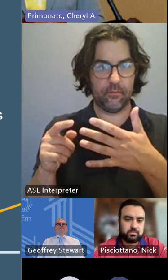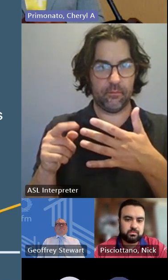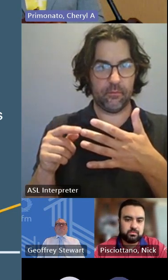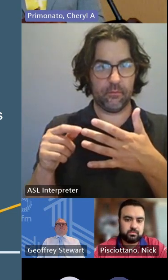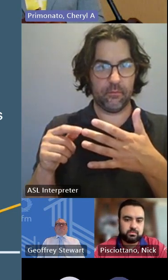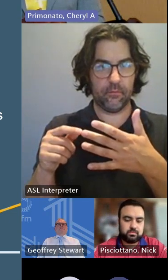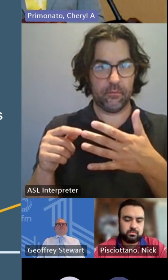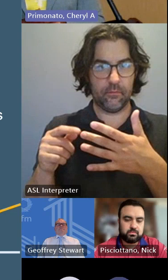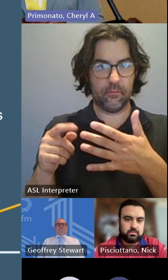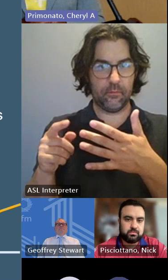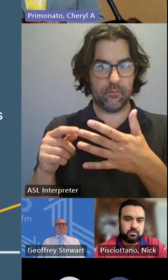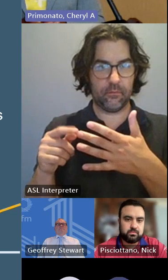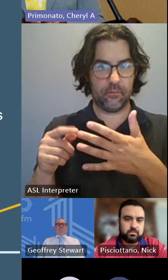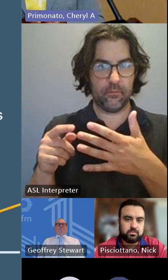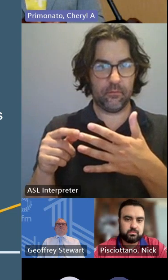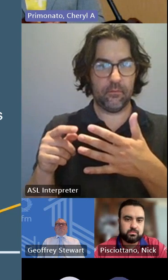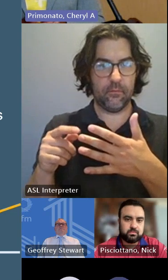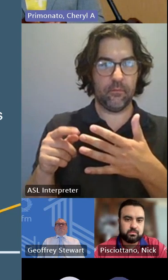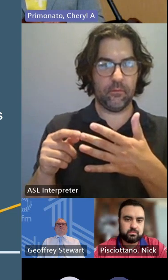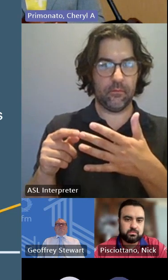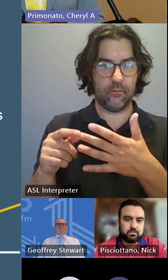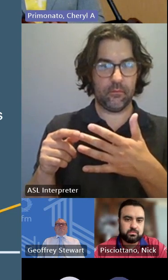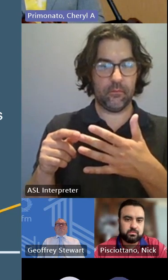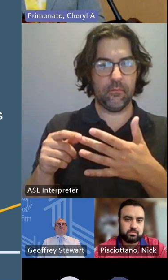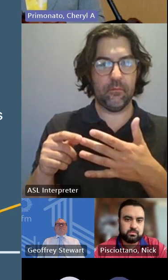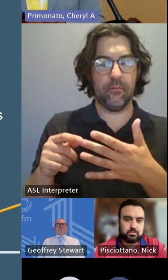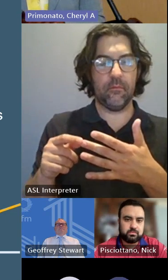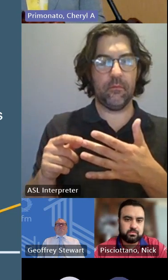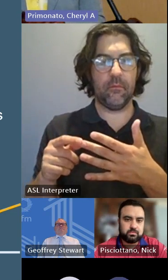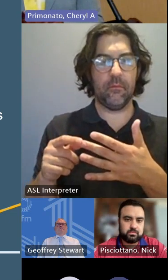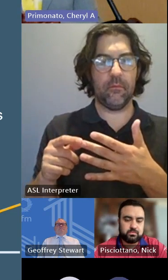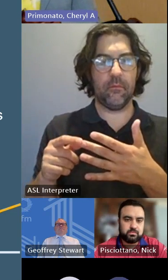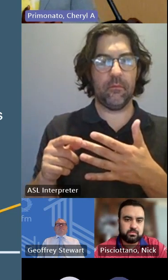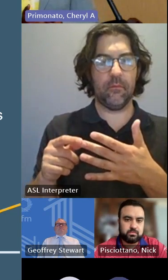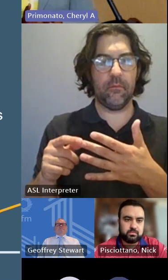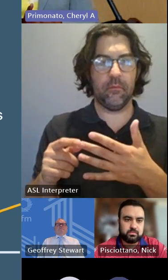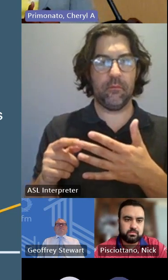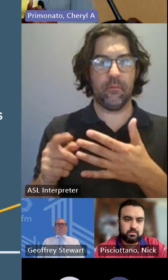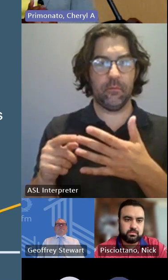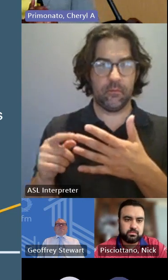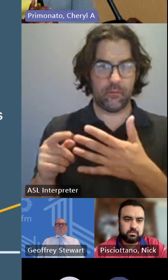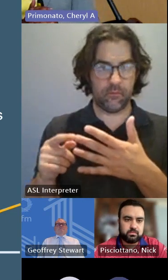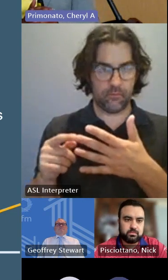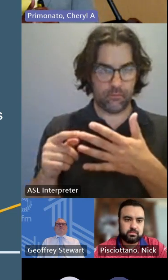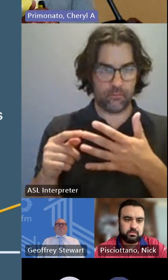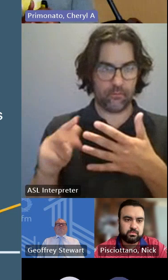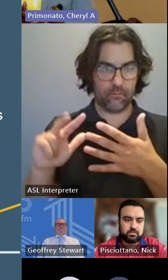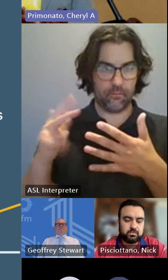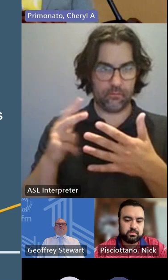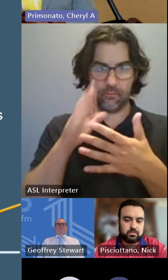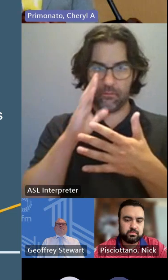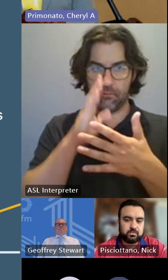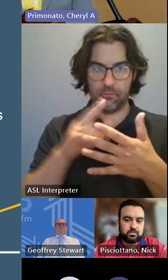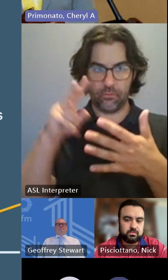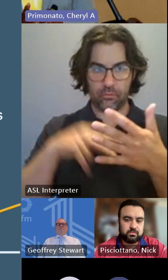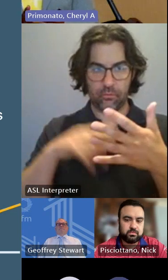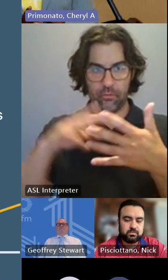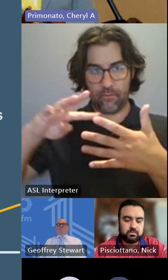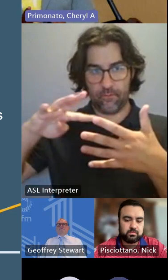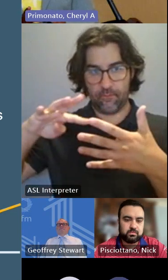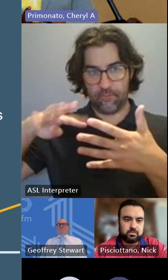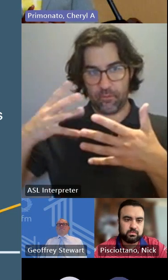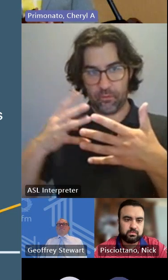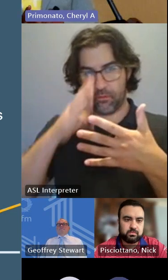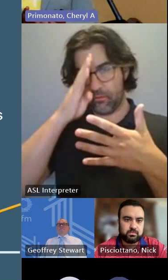necessary application materials for a not to exceed amount of $390 million. The TIFIA letter of interest is